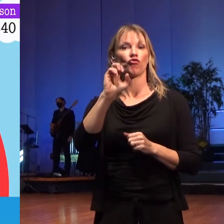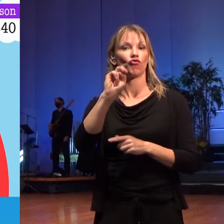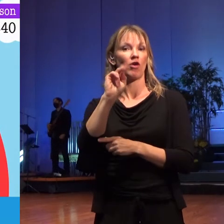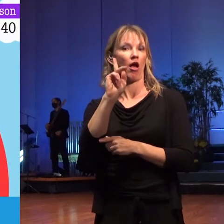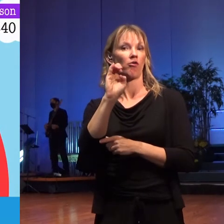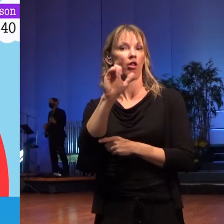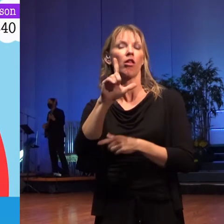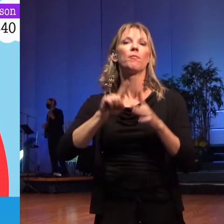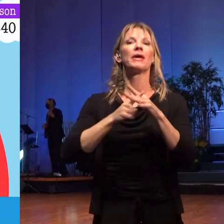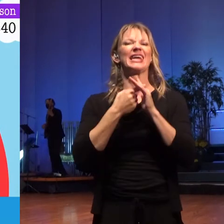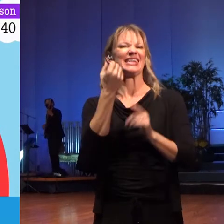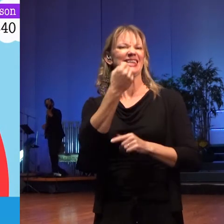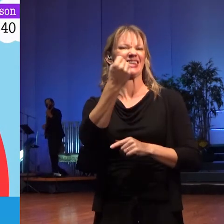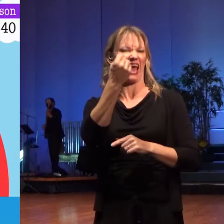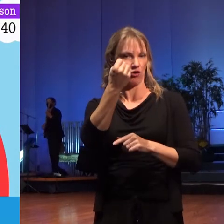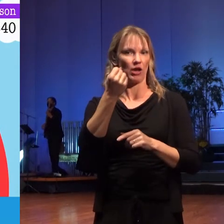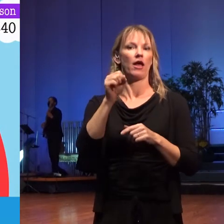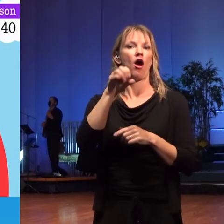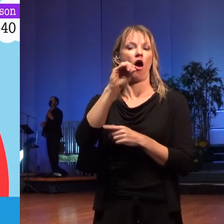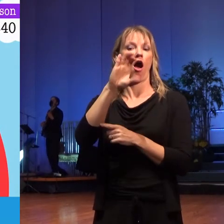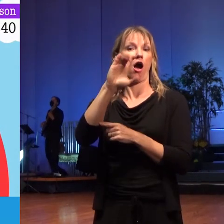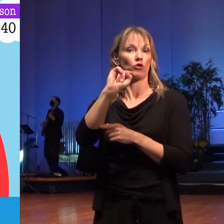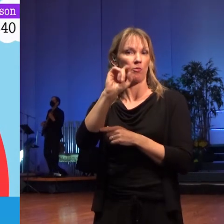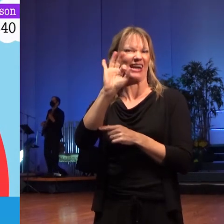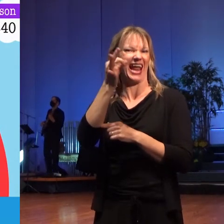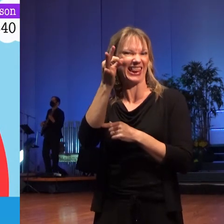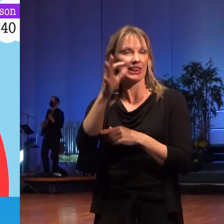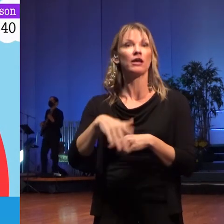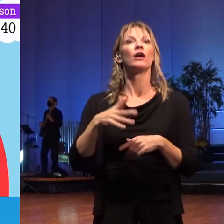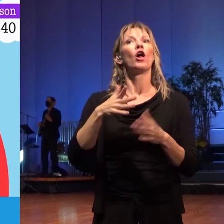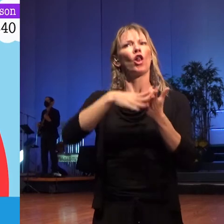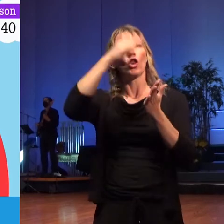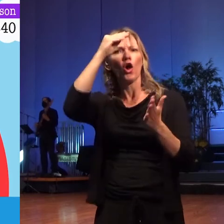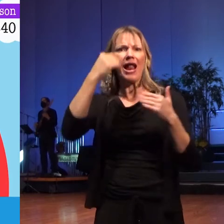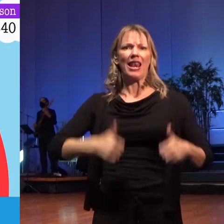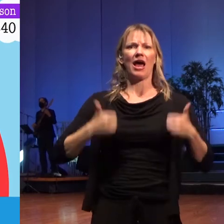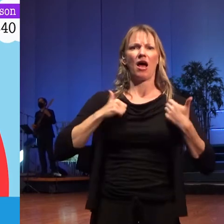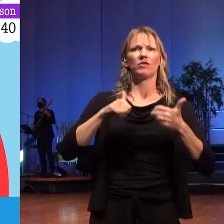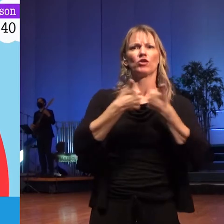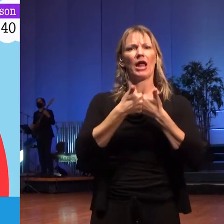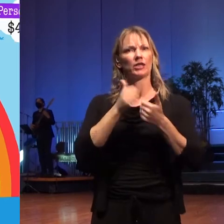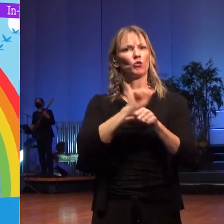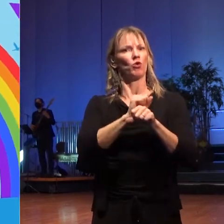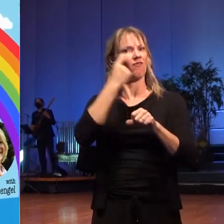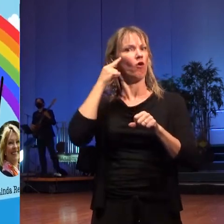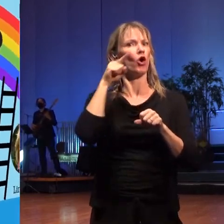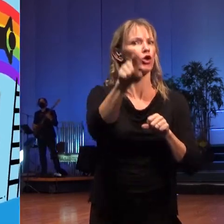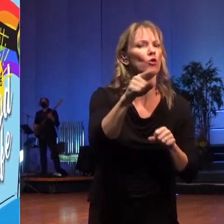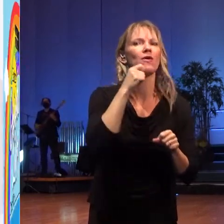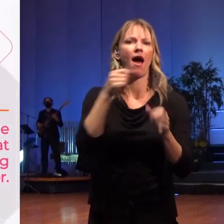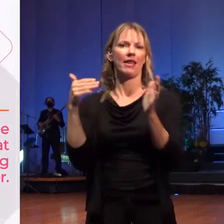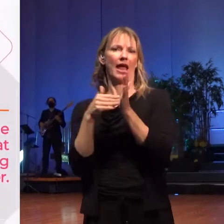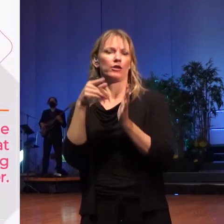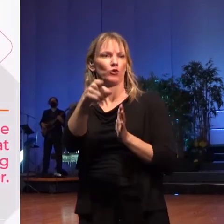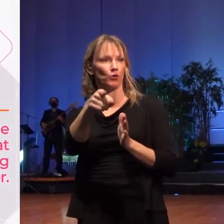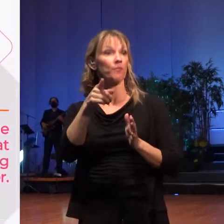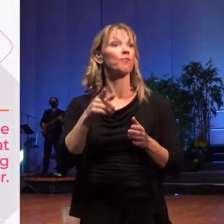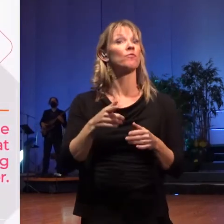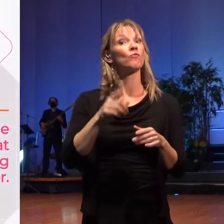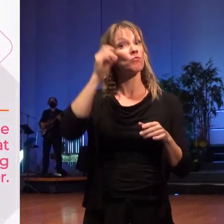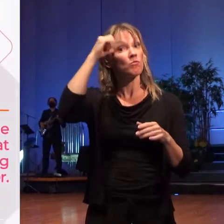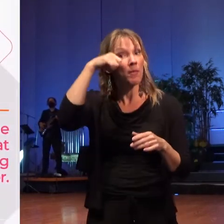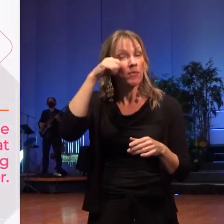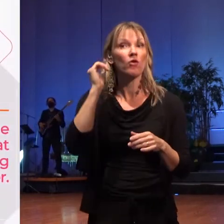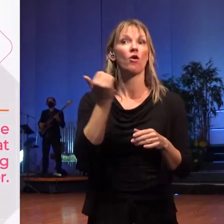workshop begins Saturday, October 9th. Learn how to make life's challenges work for you and not against you. And don't forget about our